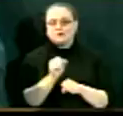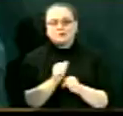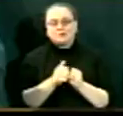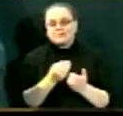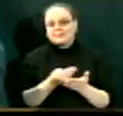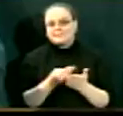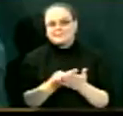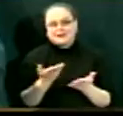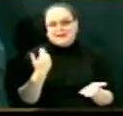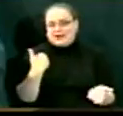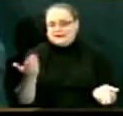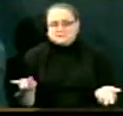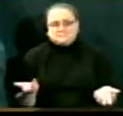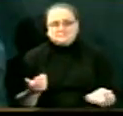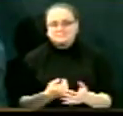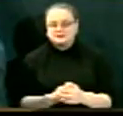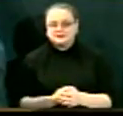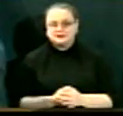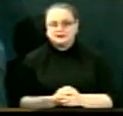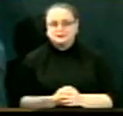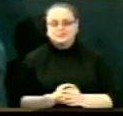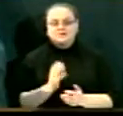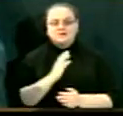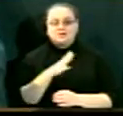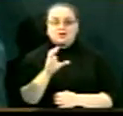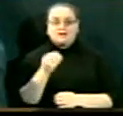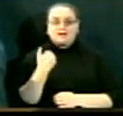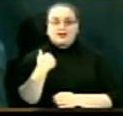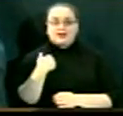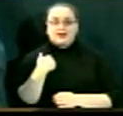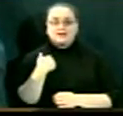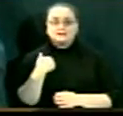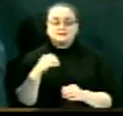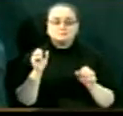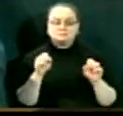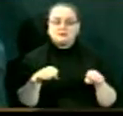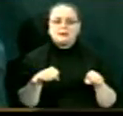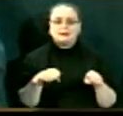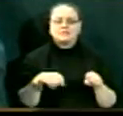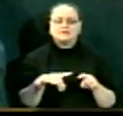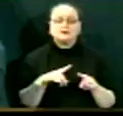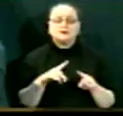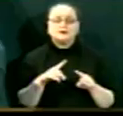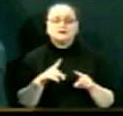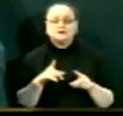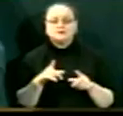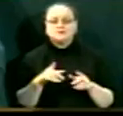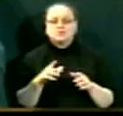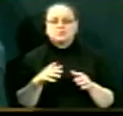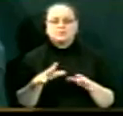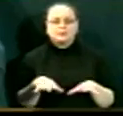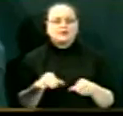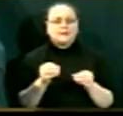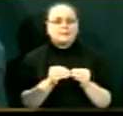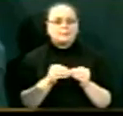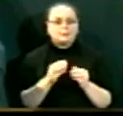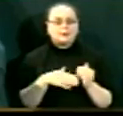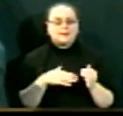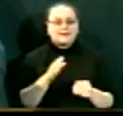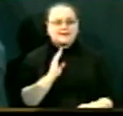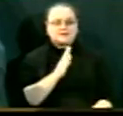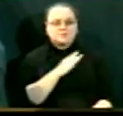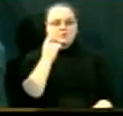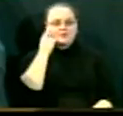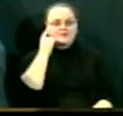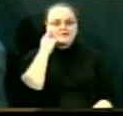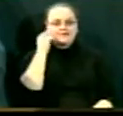money it has, and our county does have capacity, and so it's going to take more than this board